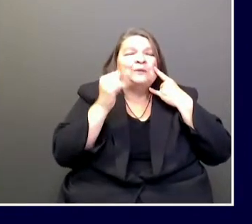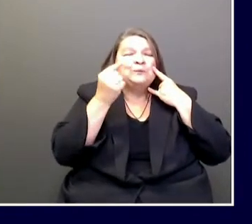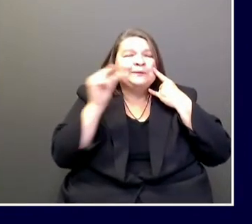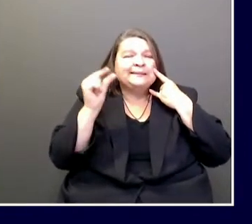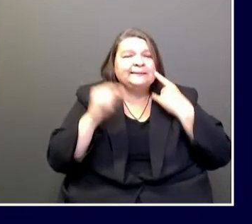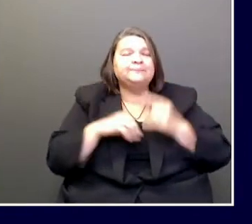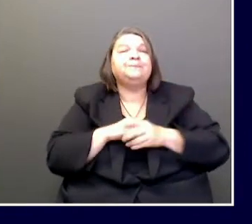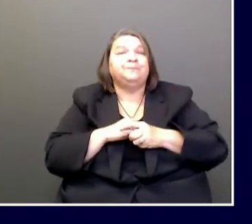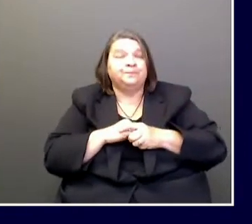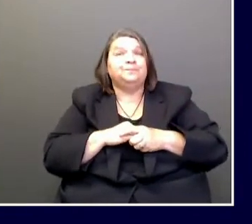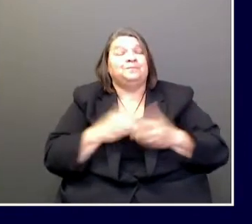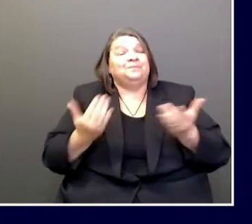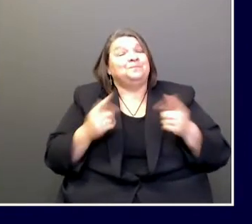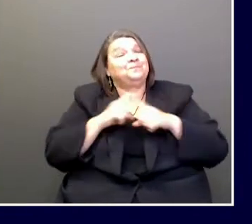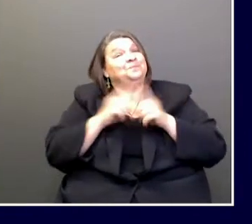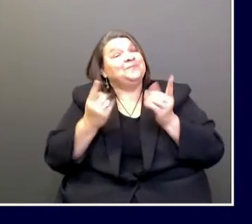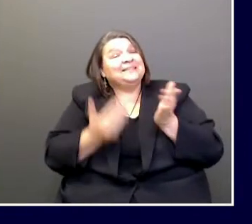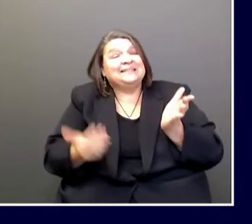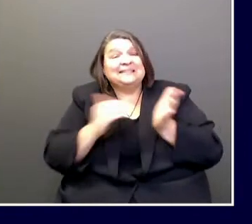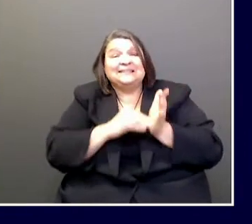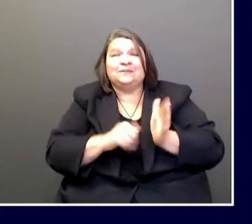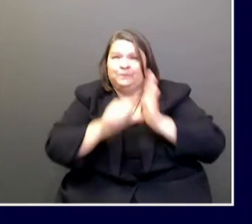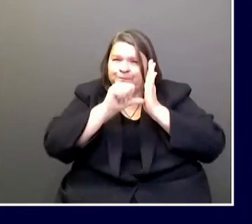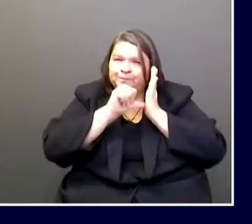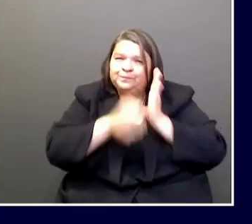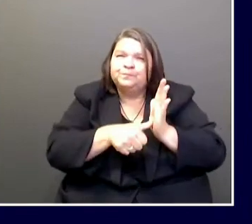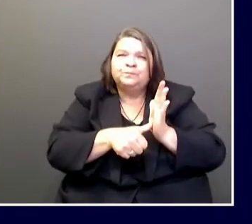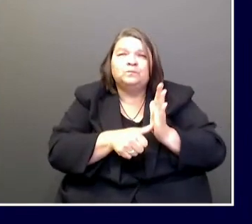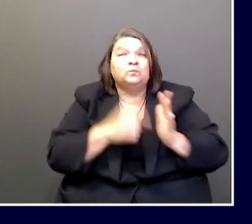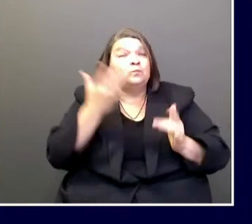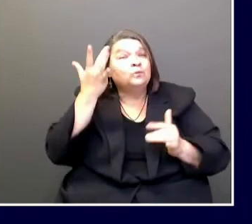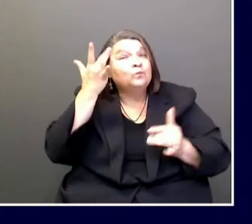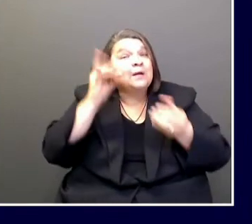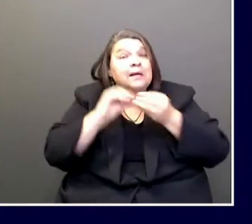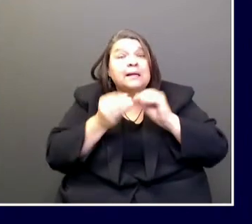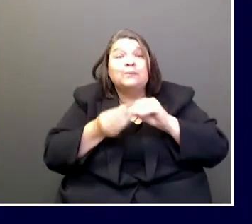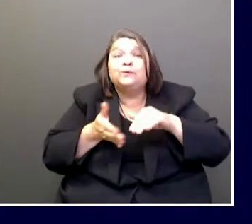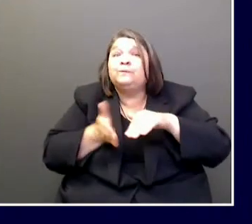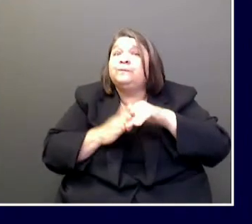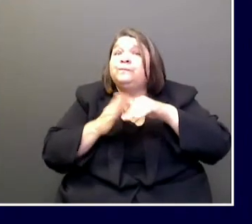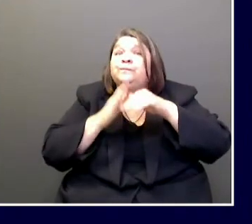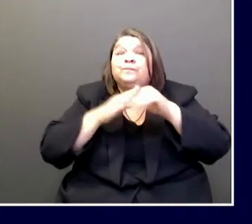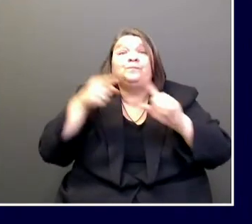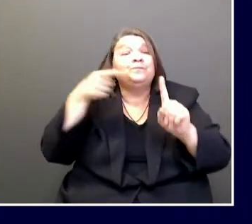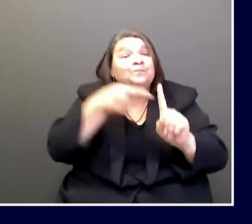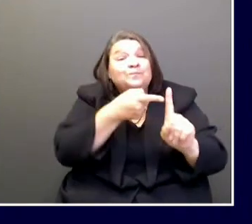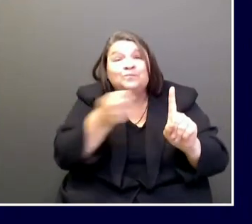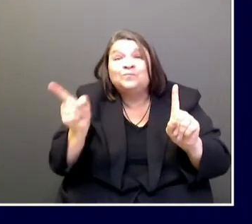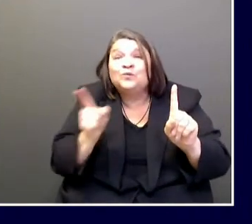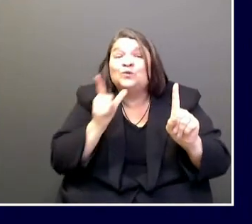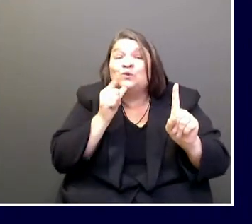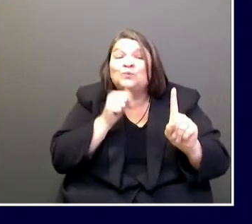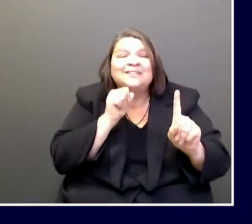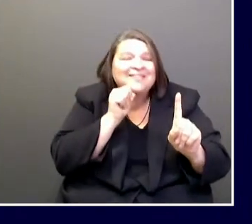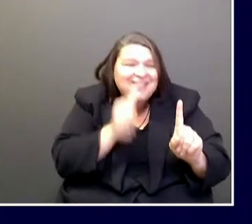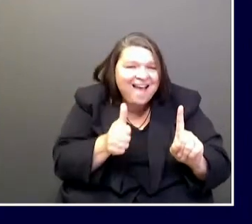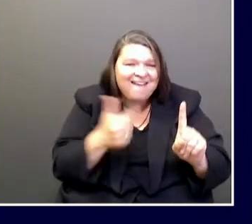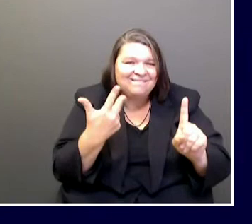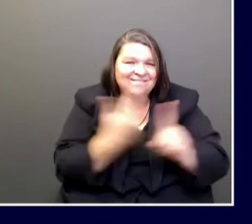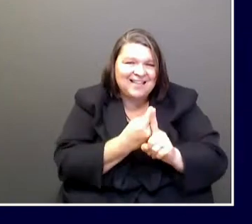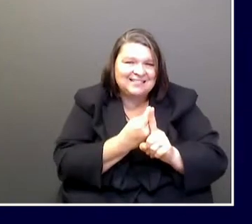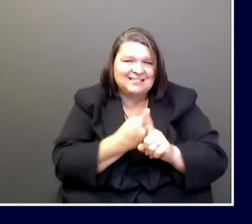individuals who are getting together and having contact. What's going on today, though, is the concern that